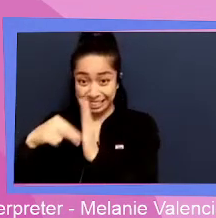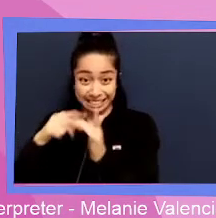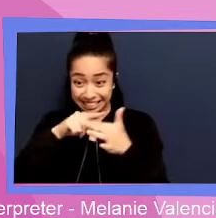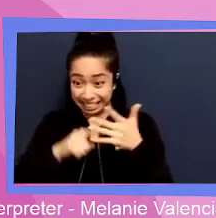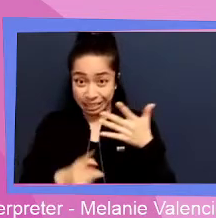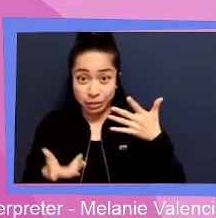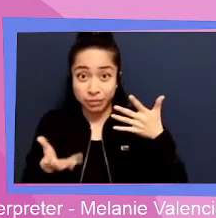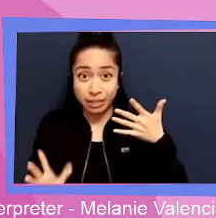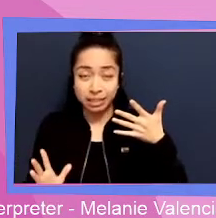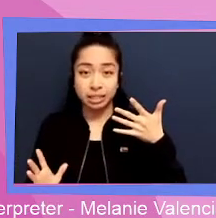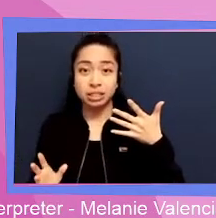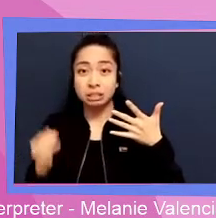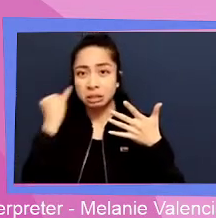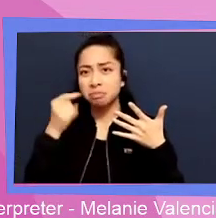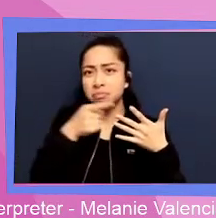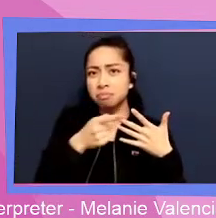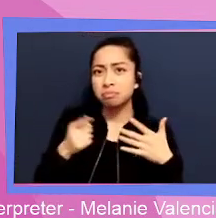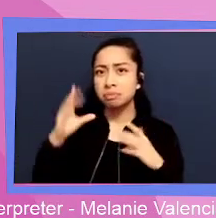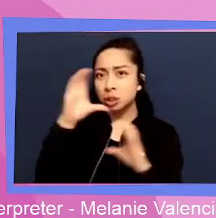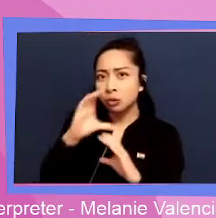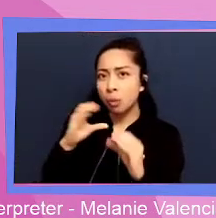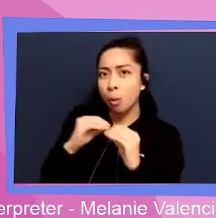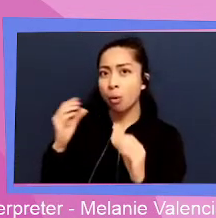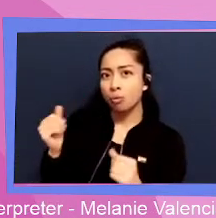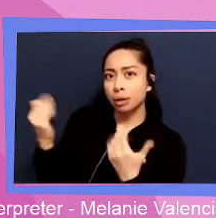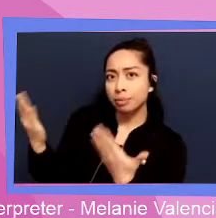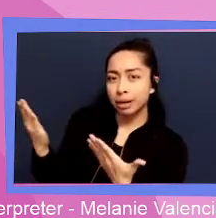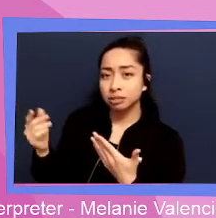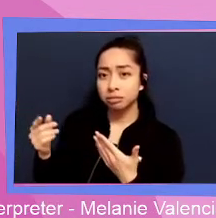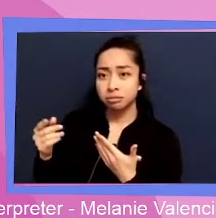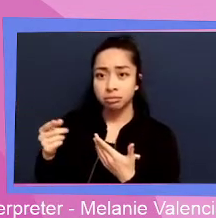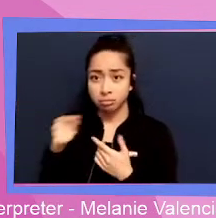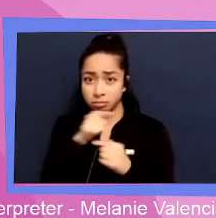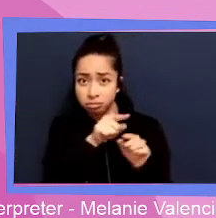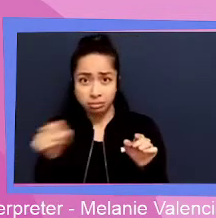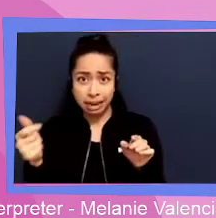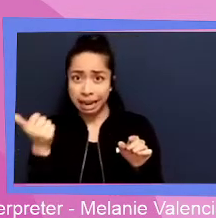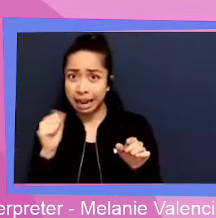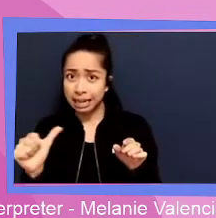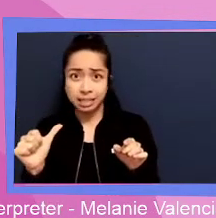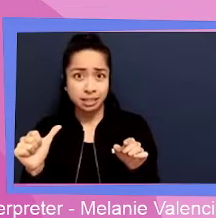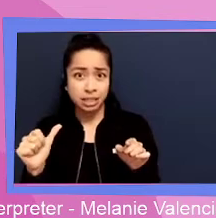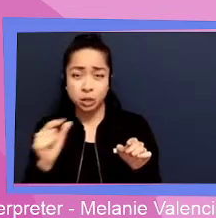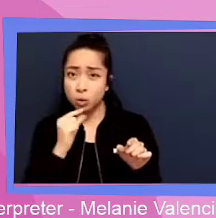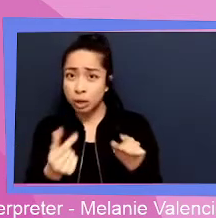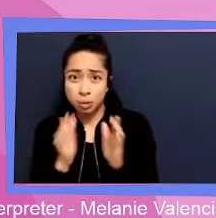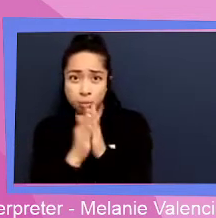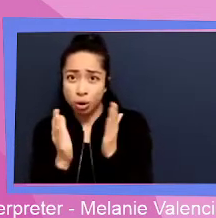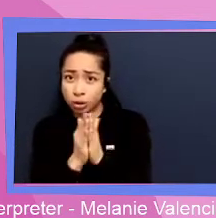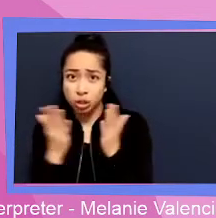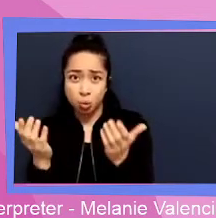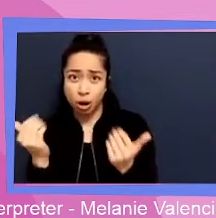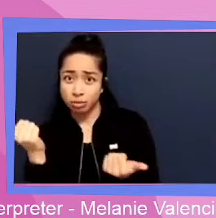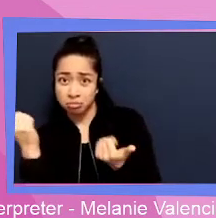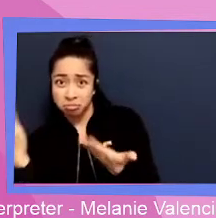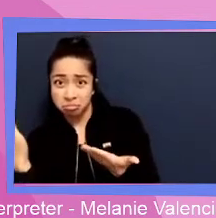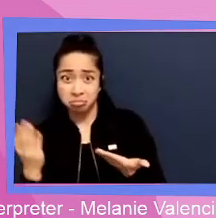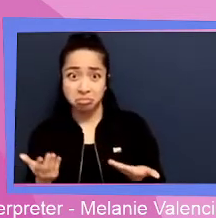do you have any queer books that you just think are excellent and that you want everybody to read?